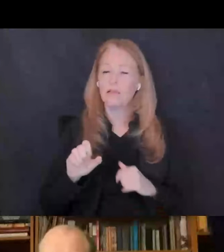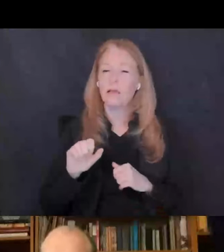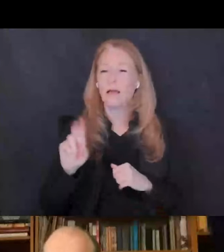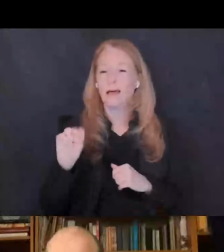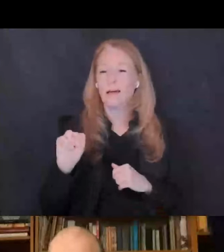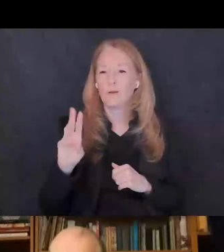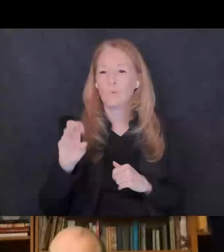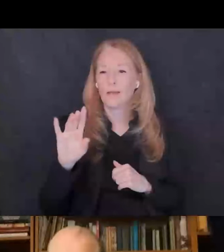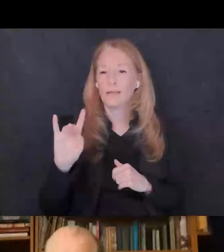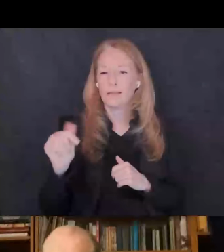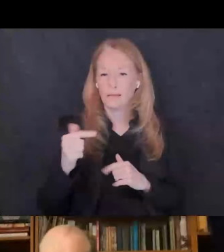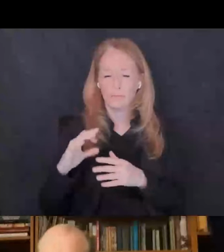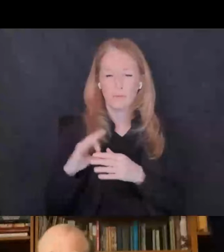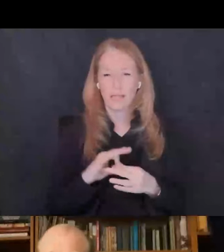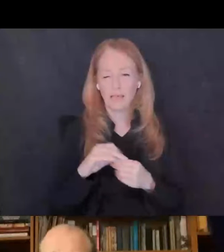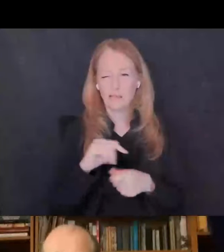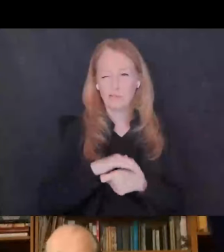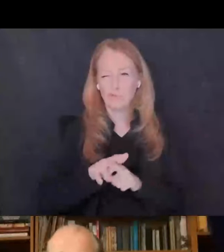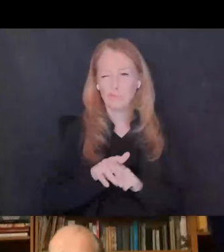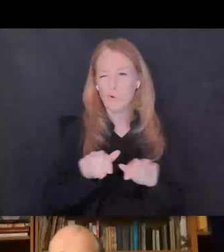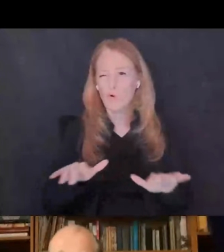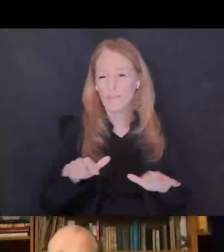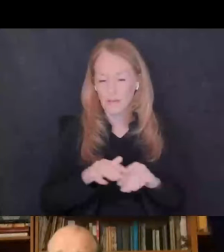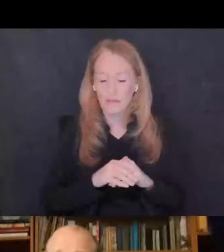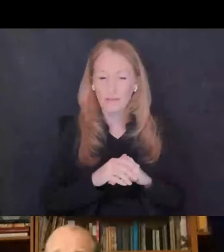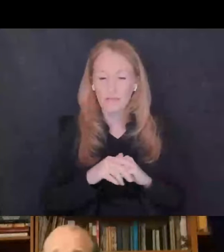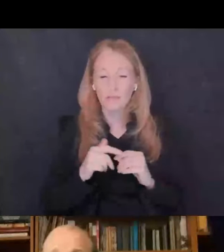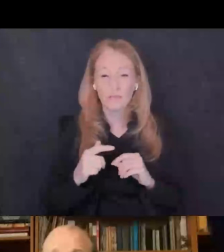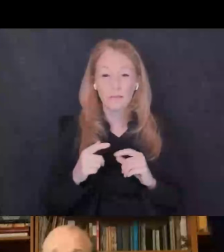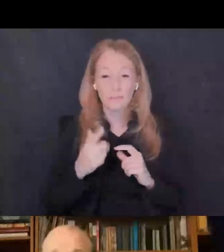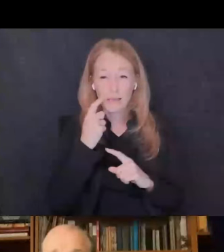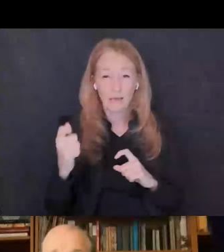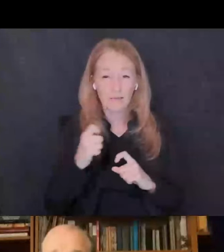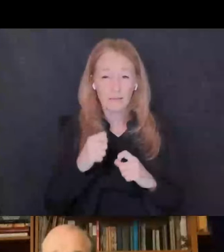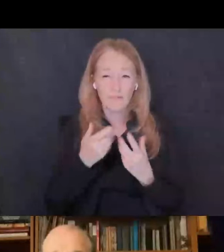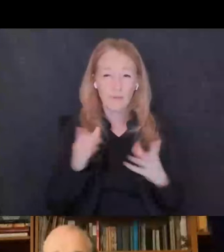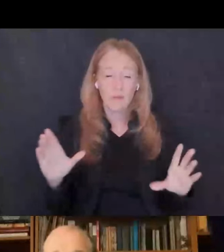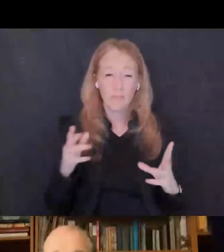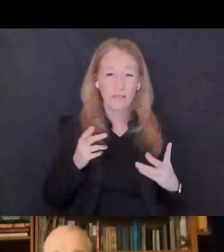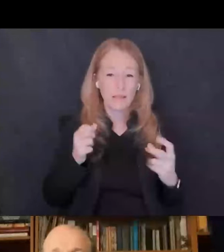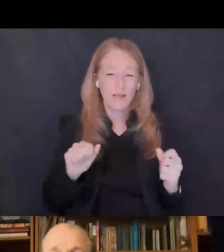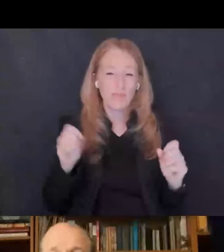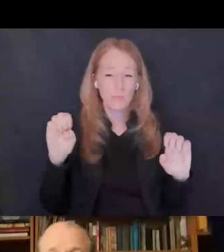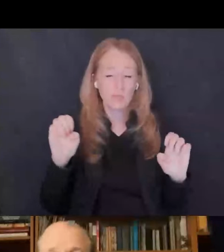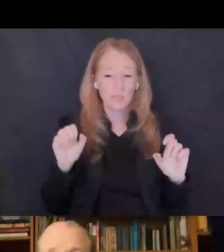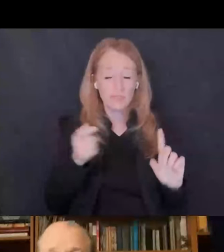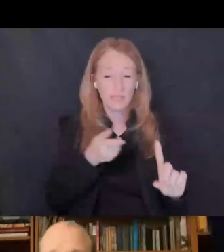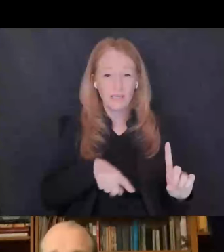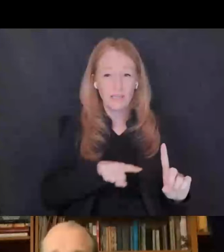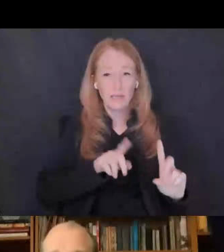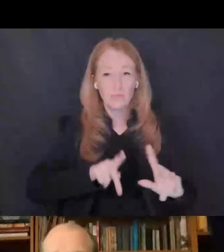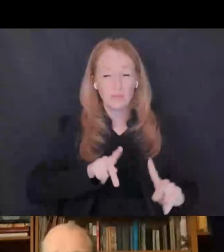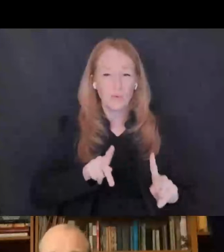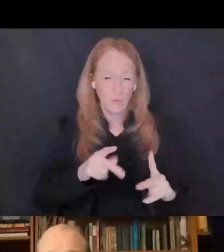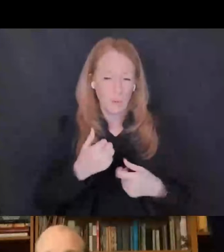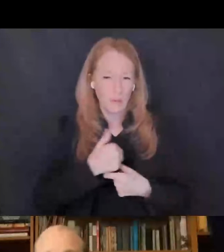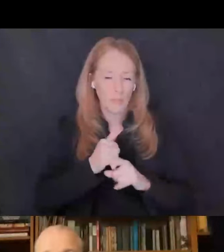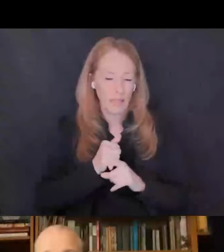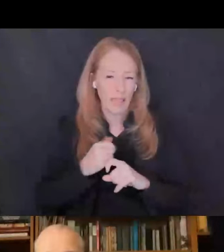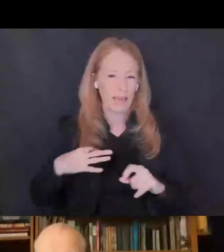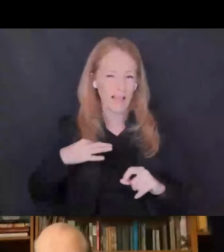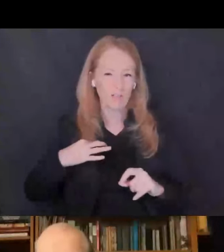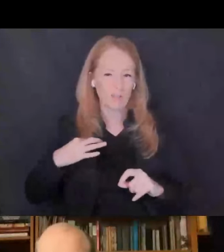COVID, as a result of the public health emergency, individuals were made eligible